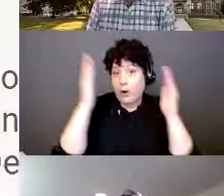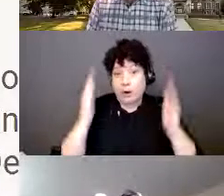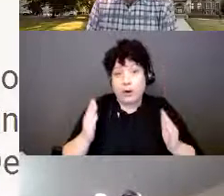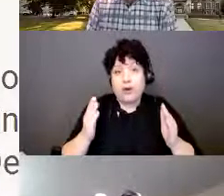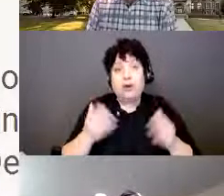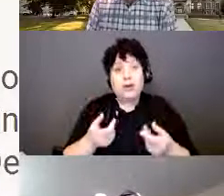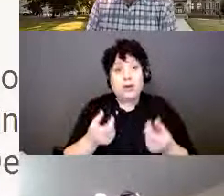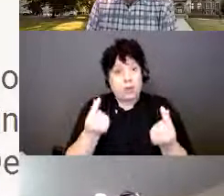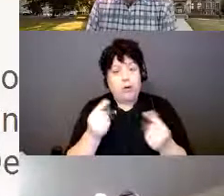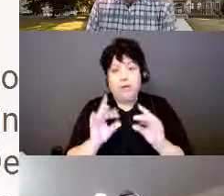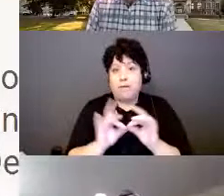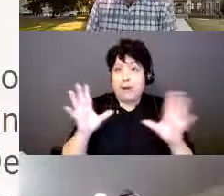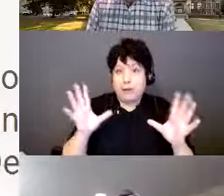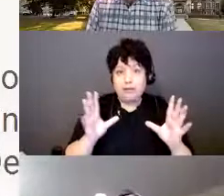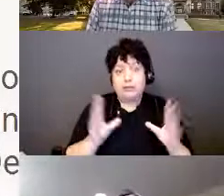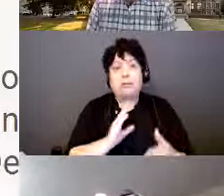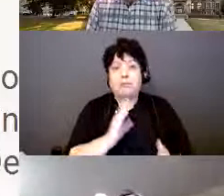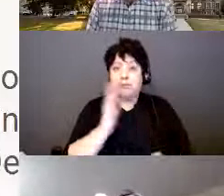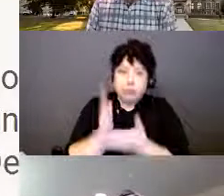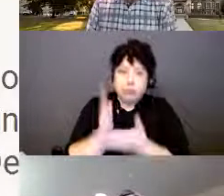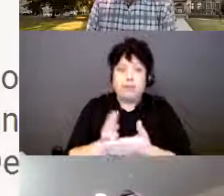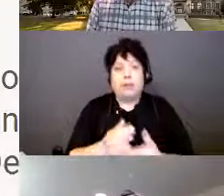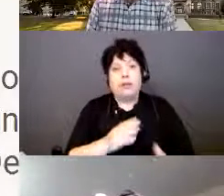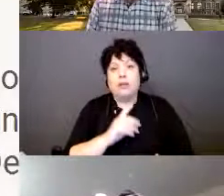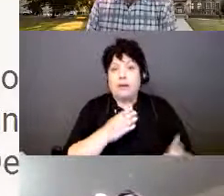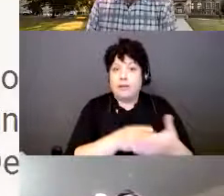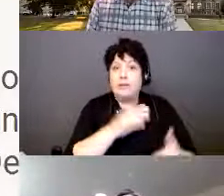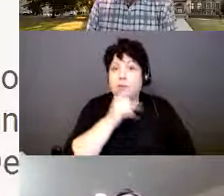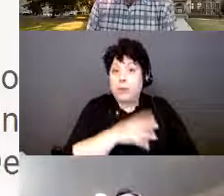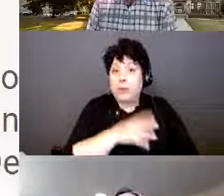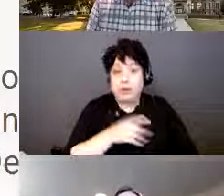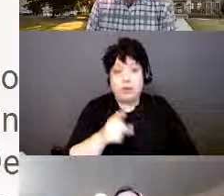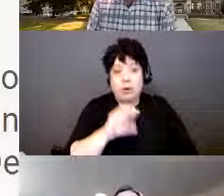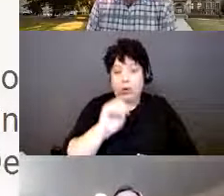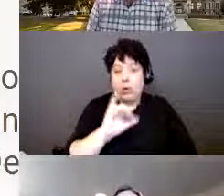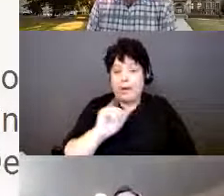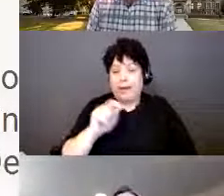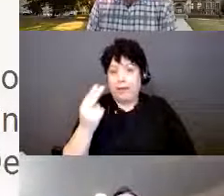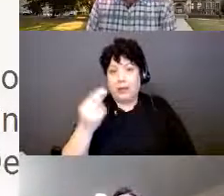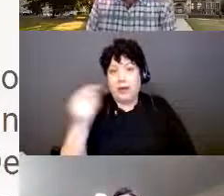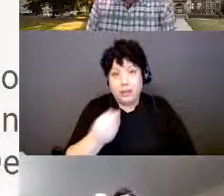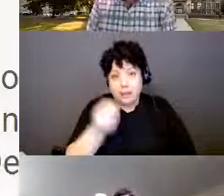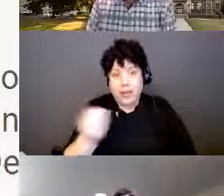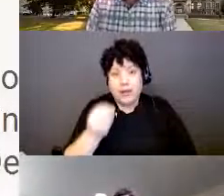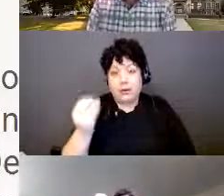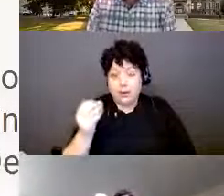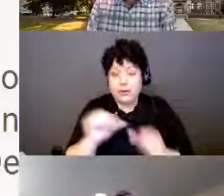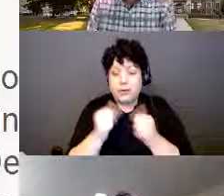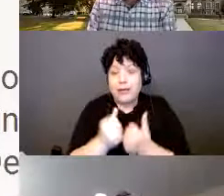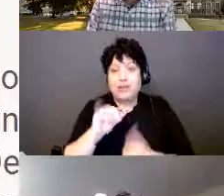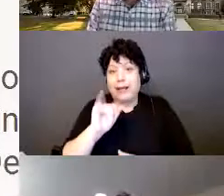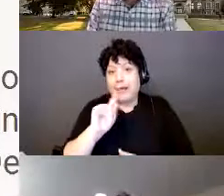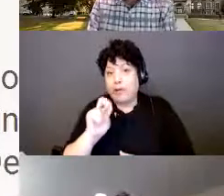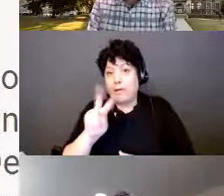the violence, to end violence against women. So you'll see, I know OAITH, the Ontario Association of Interval Transition Houses, who just recently